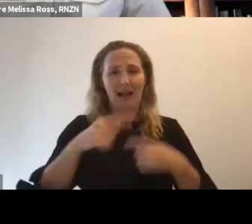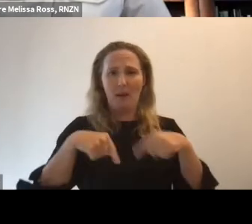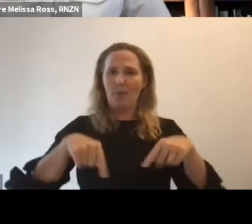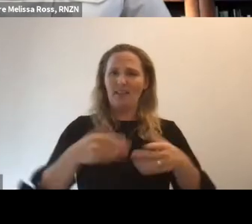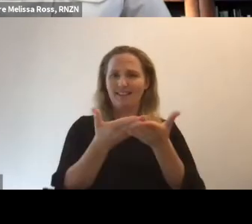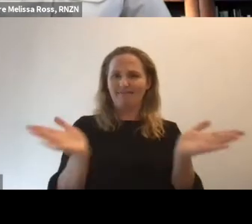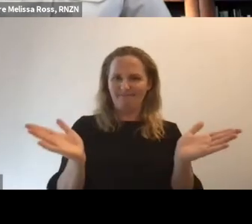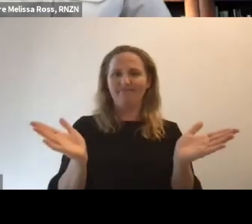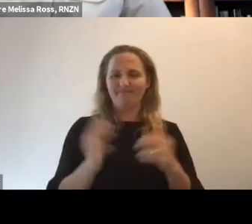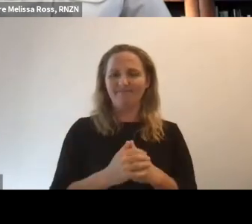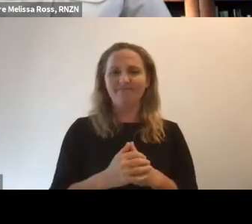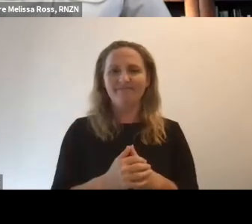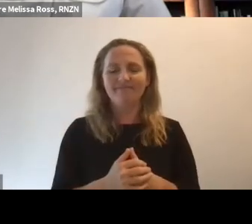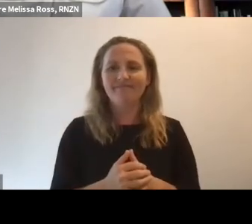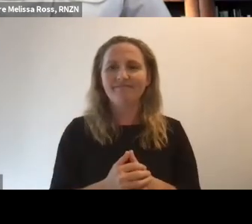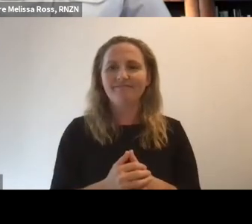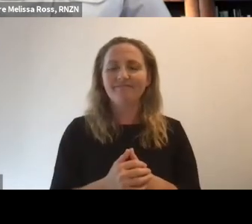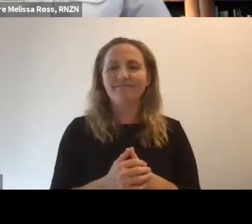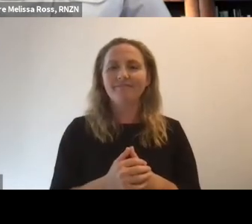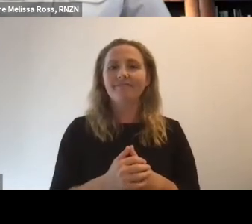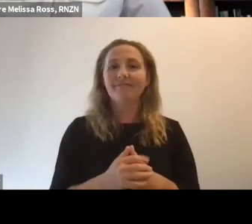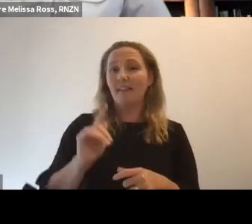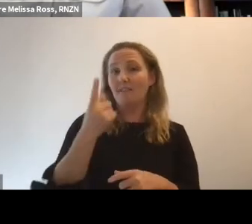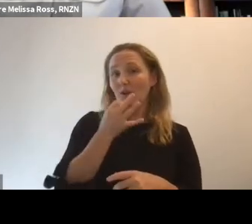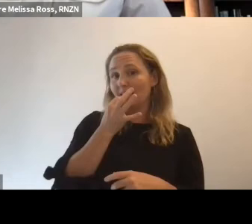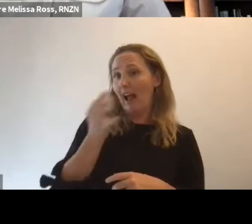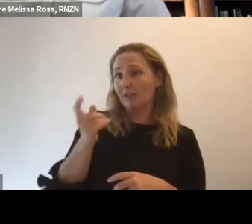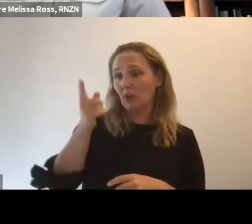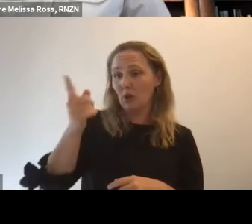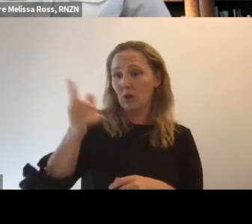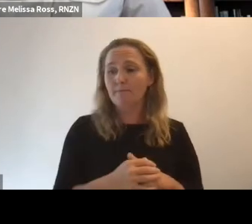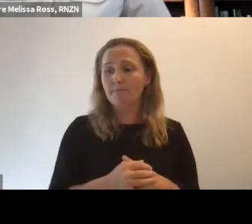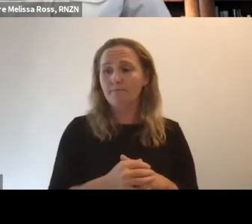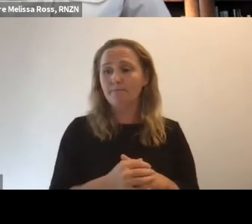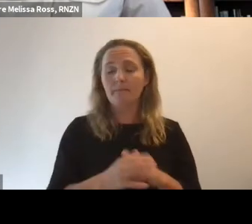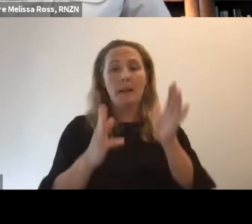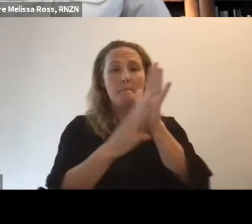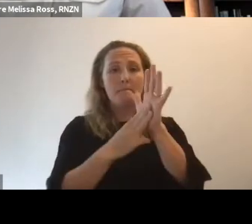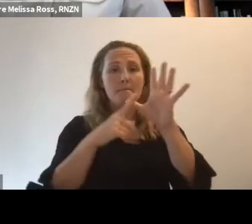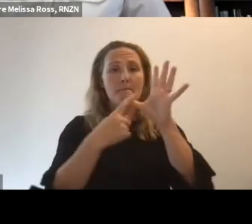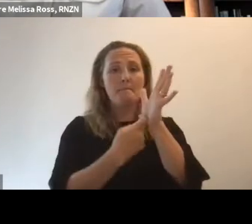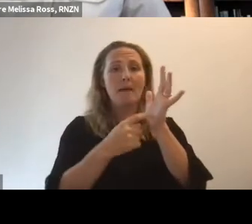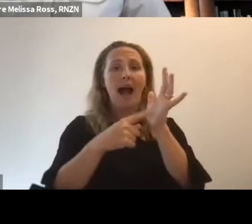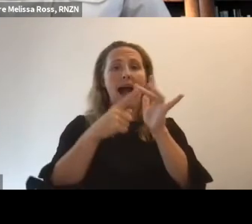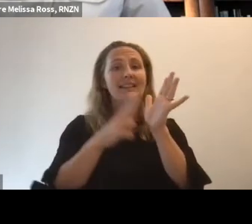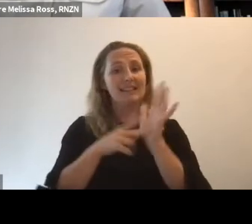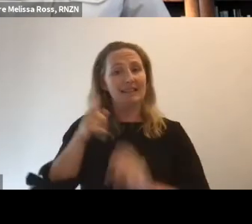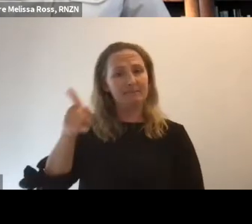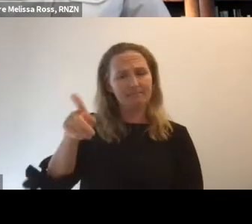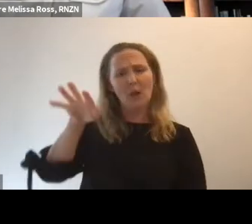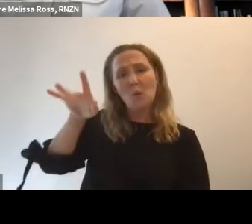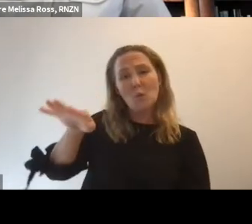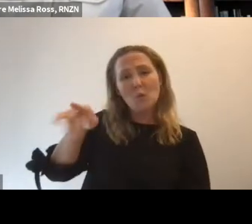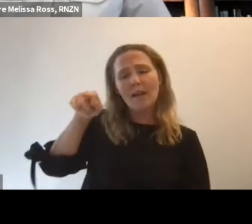of individuals. Firstly, perhaps if I throw to you, Martin. Martin is the